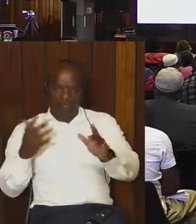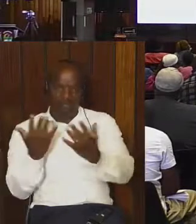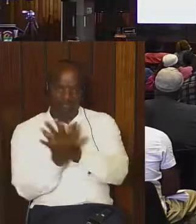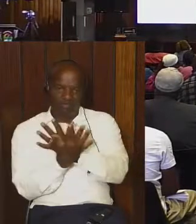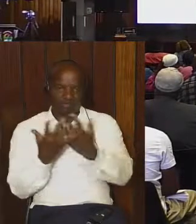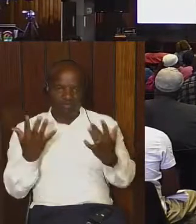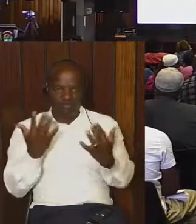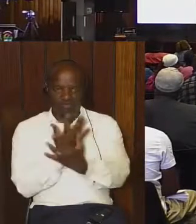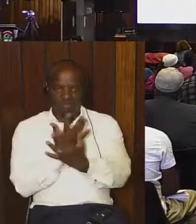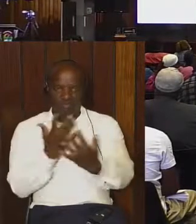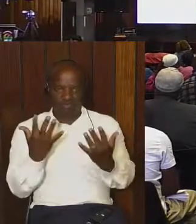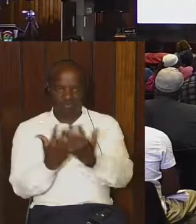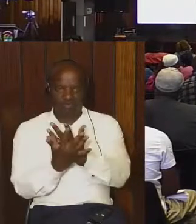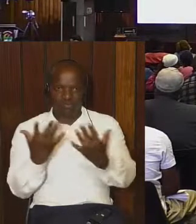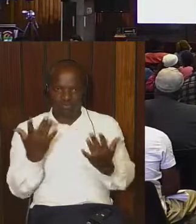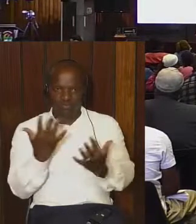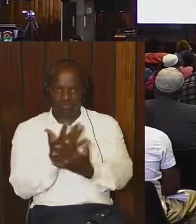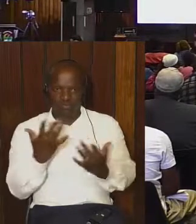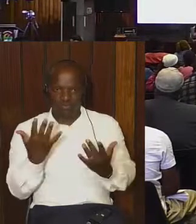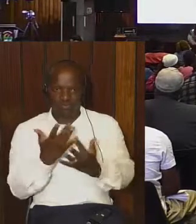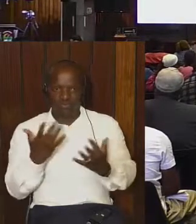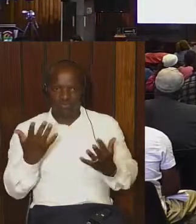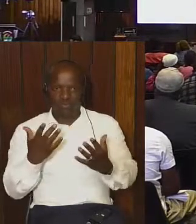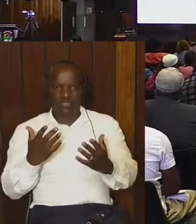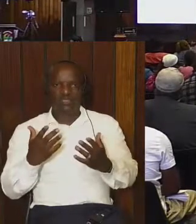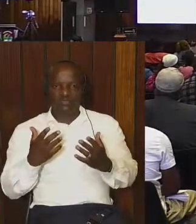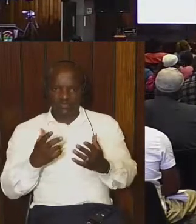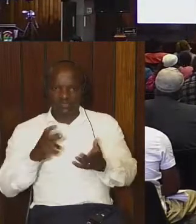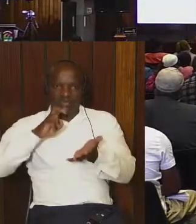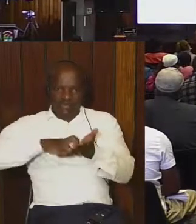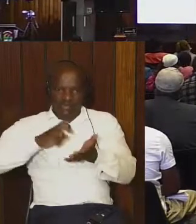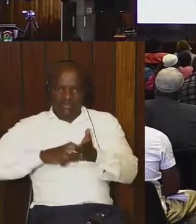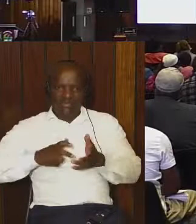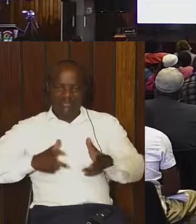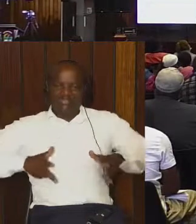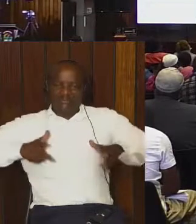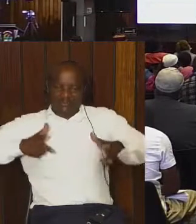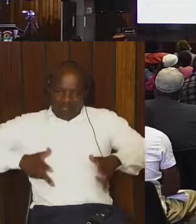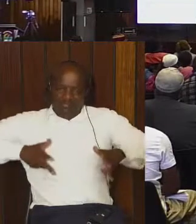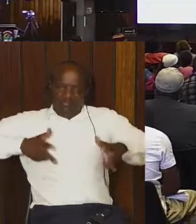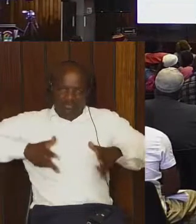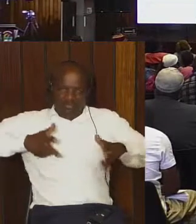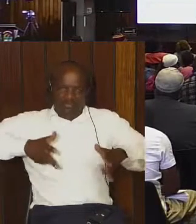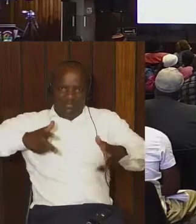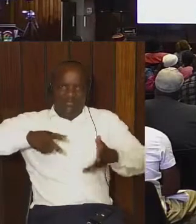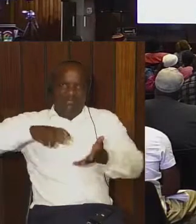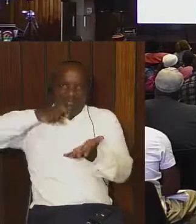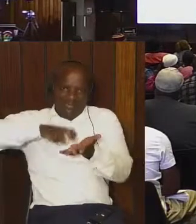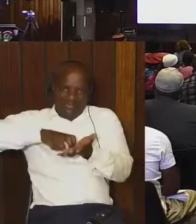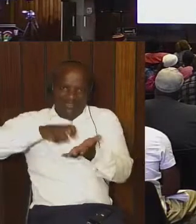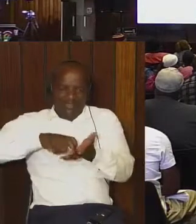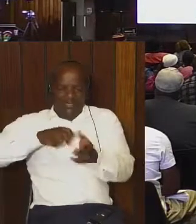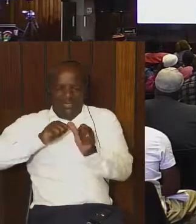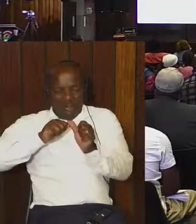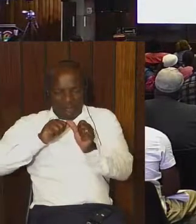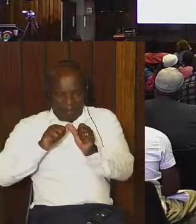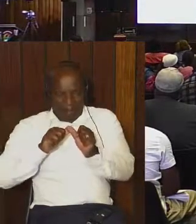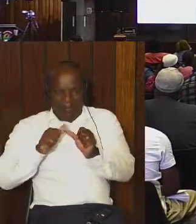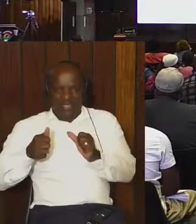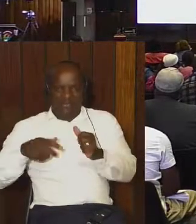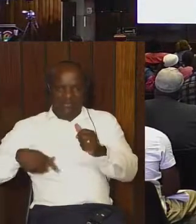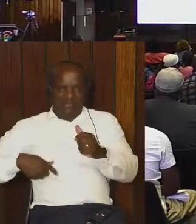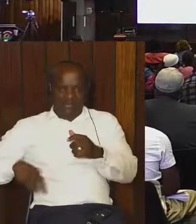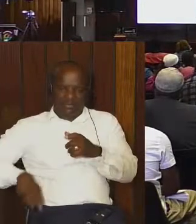stations, we need to use the rail transport. It is the best affordable